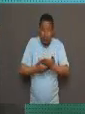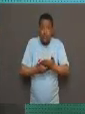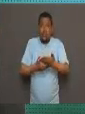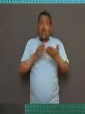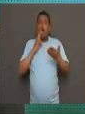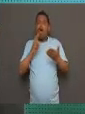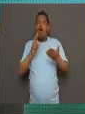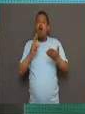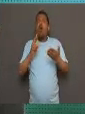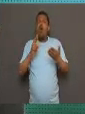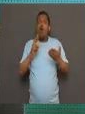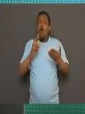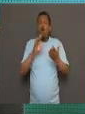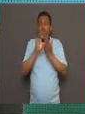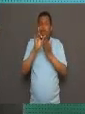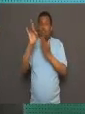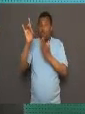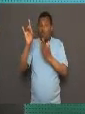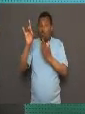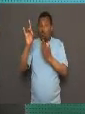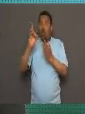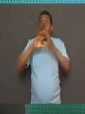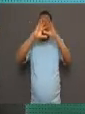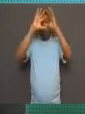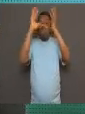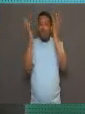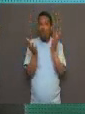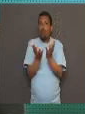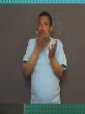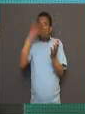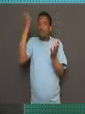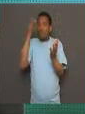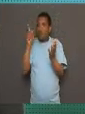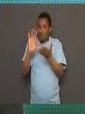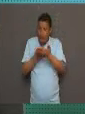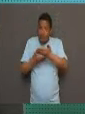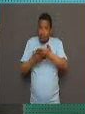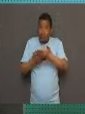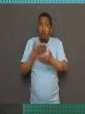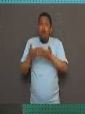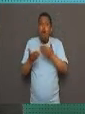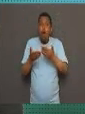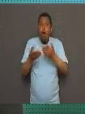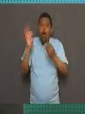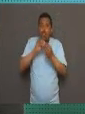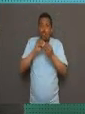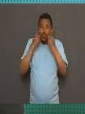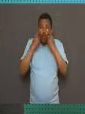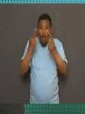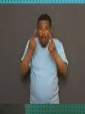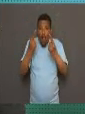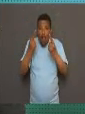are often preferred over globes because they are more